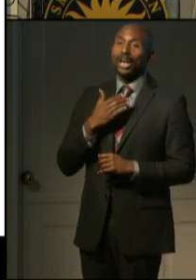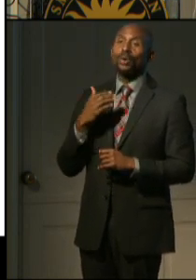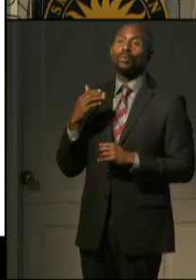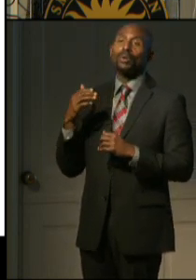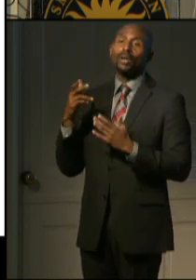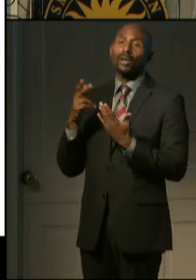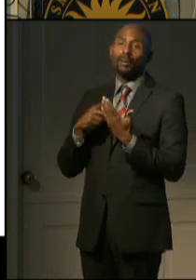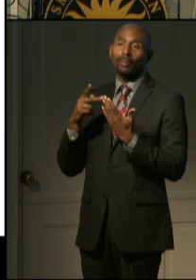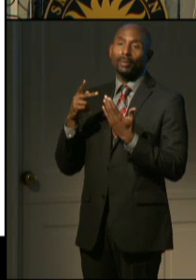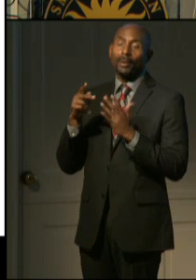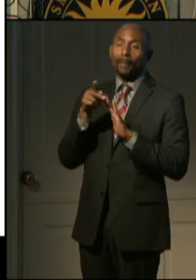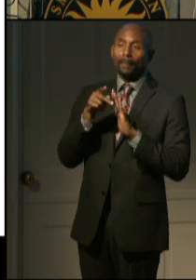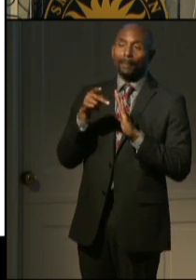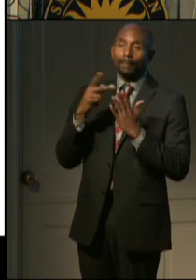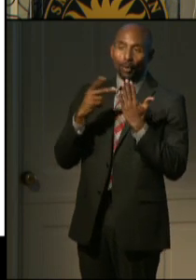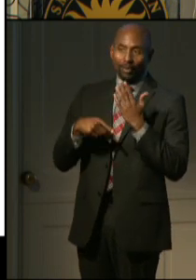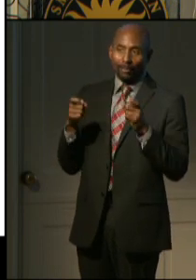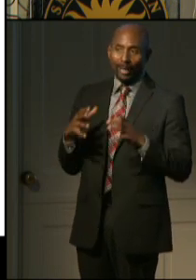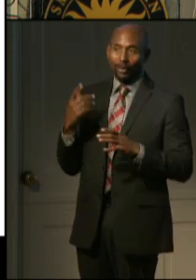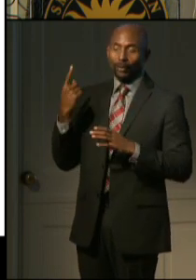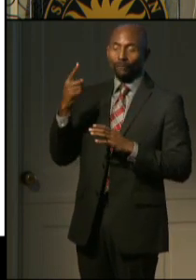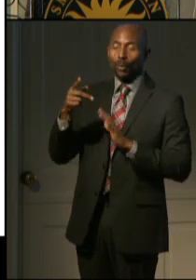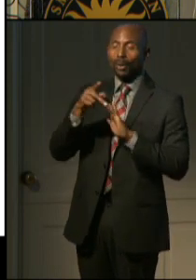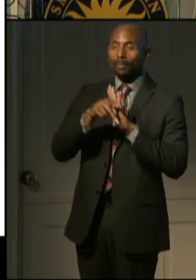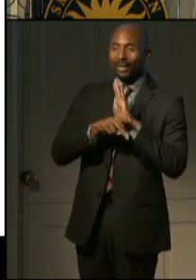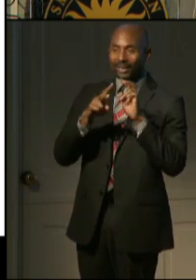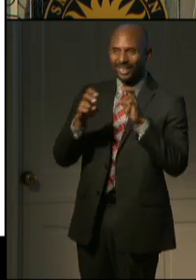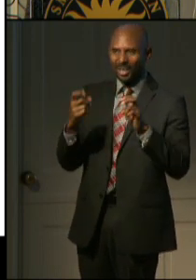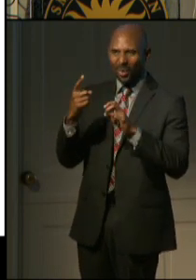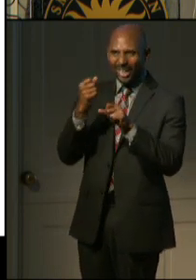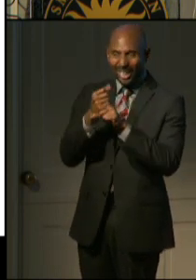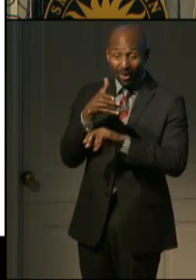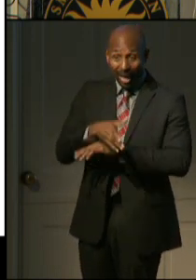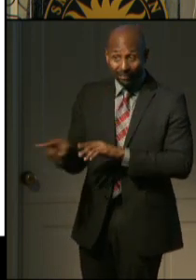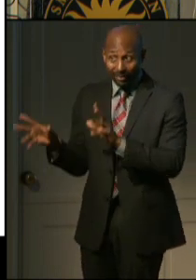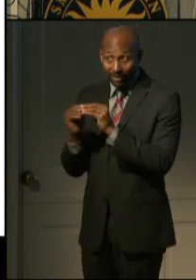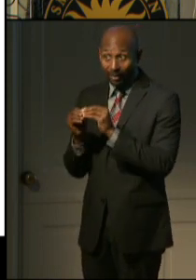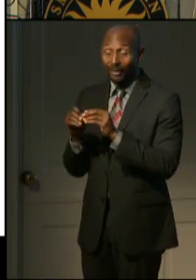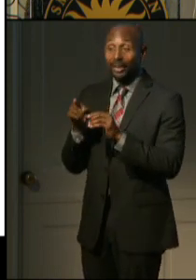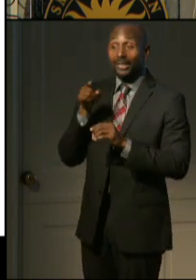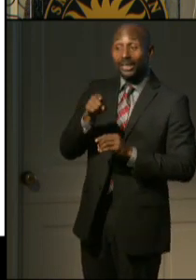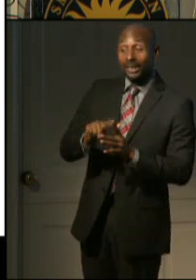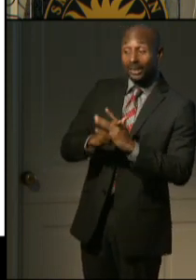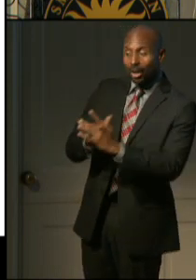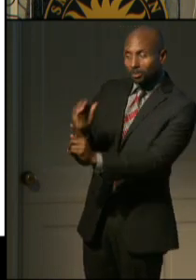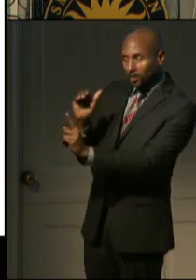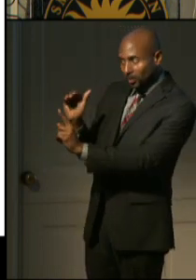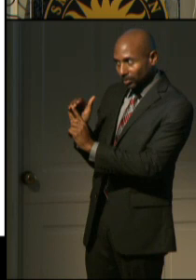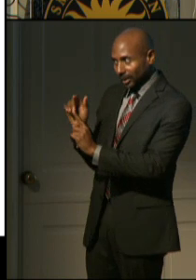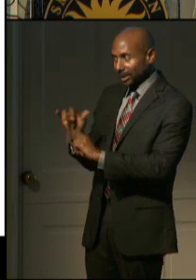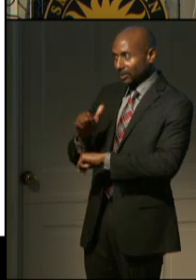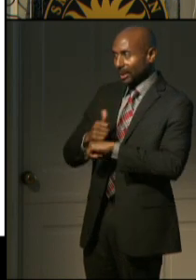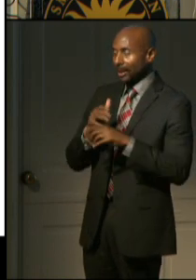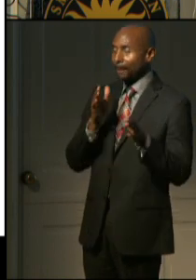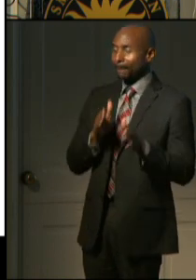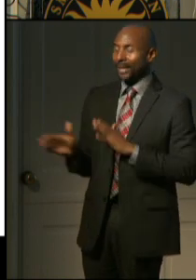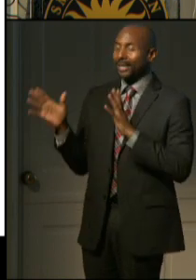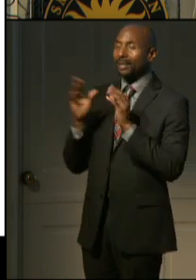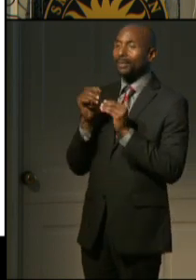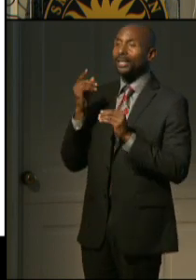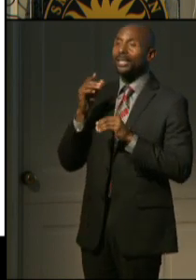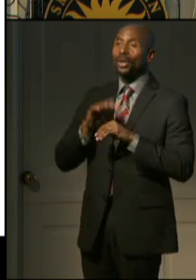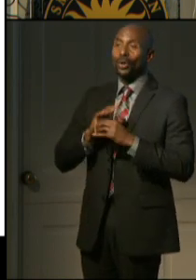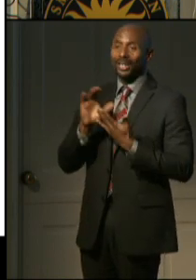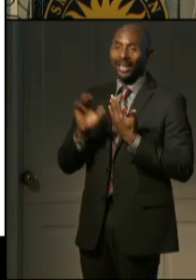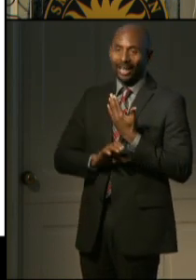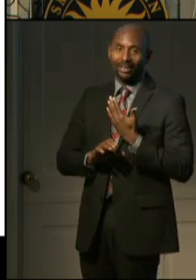and analysis, and about a year out from these conferences, she starts reminding us to get some planning meetings on our calendar, and then every day since she gets